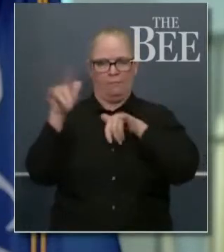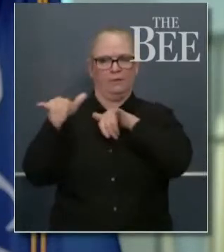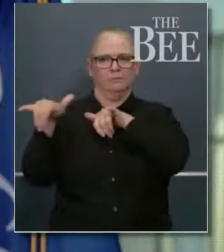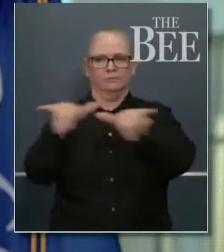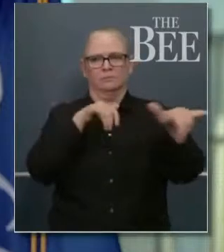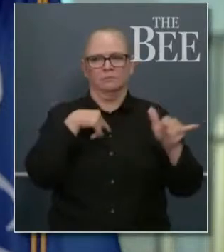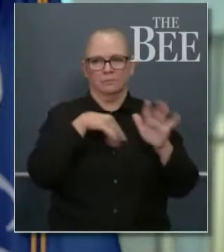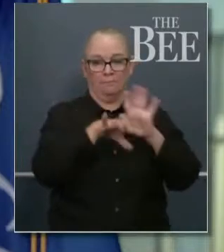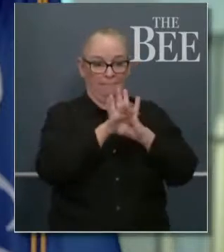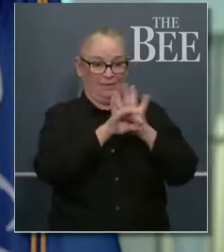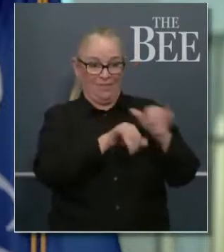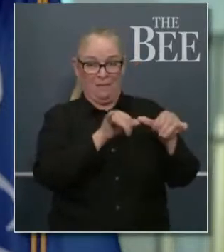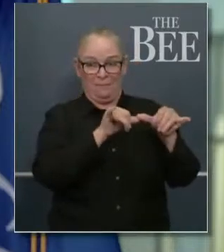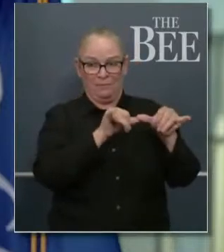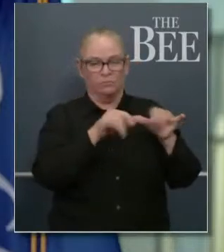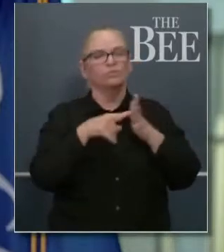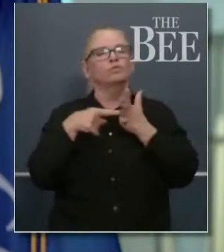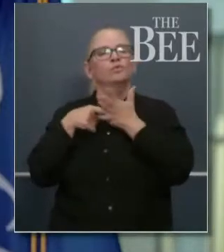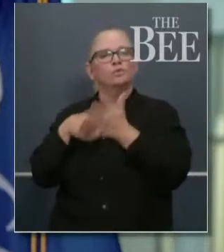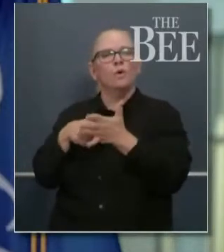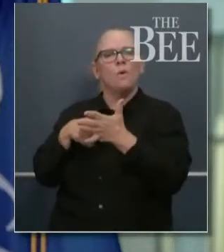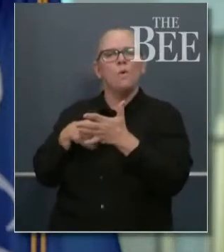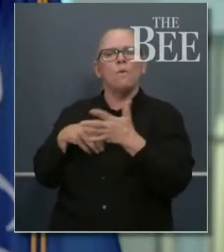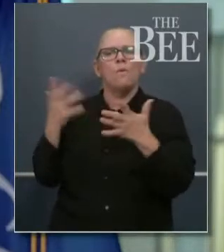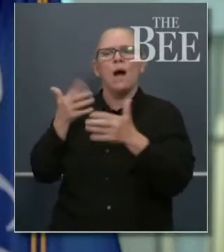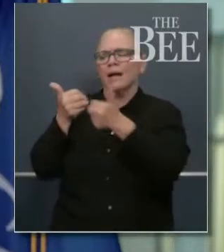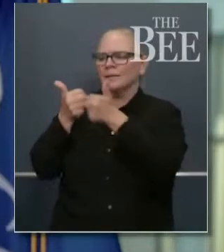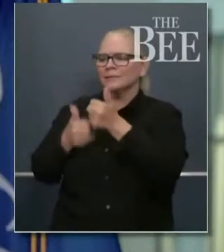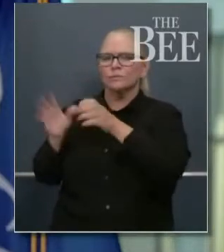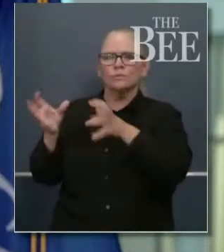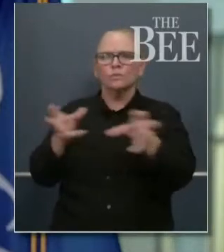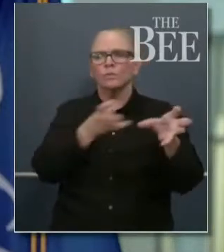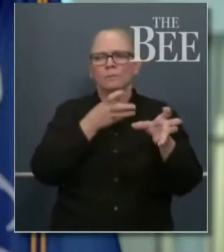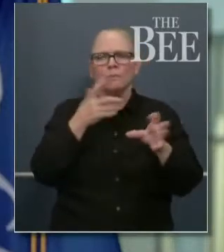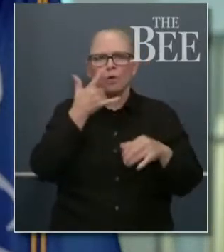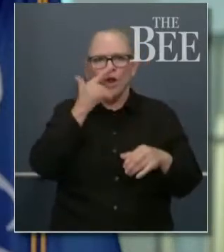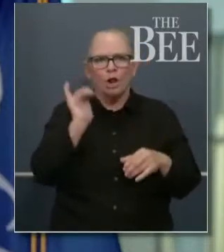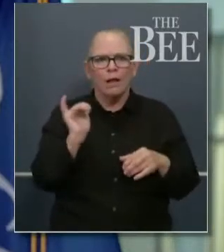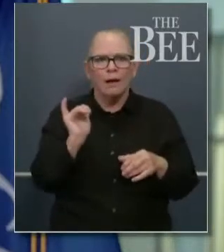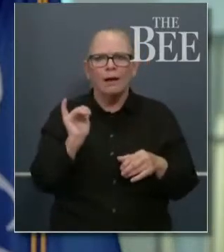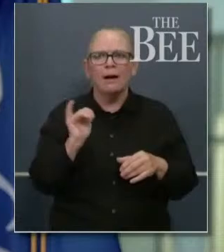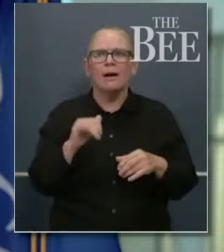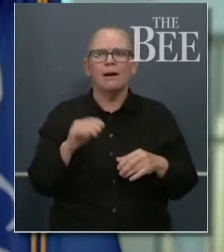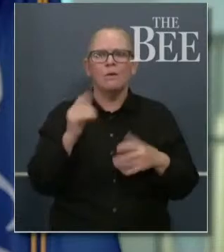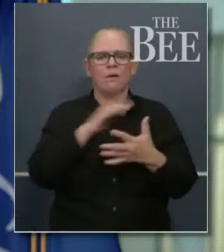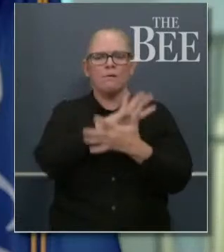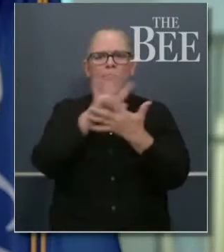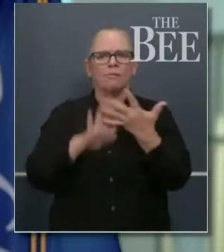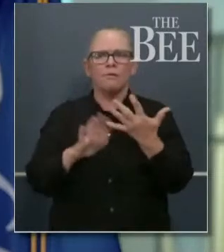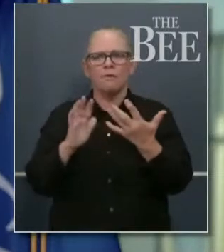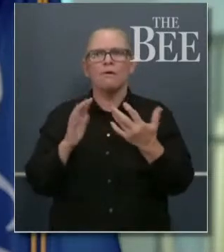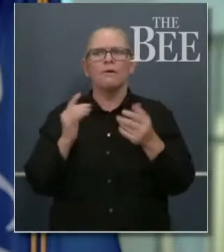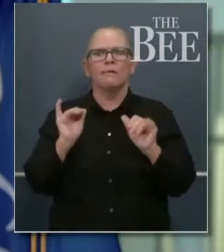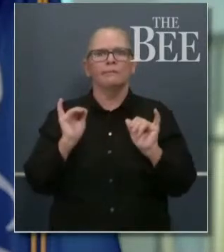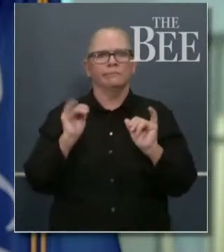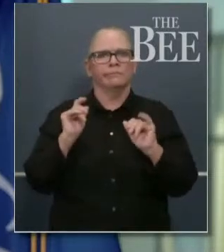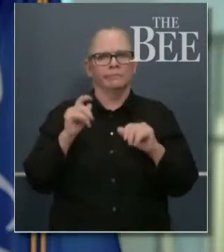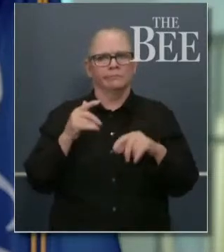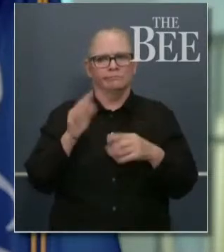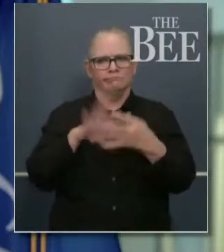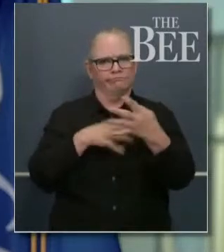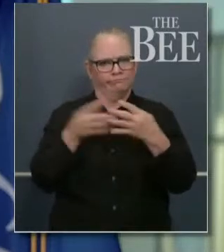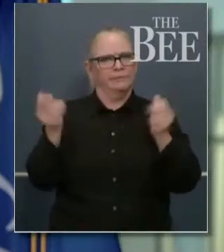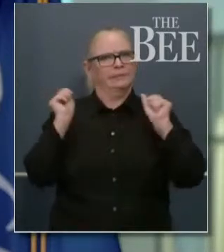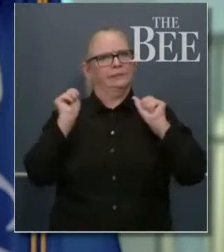that reflects really the entirety of California. We're going to be asking counties to focus on this even more than many of them have already.